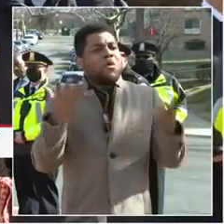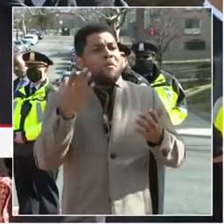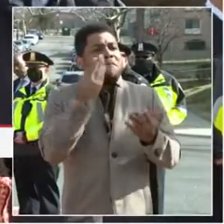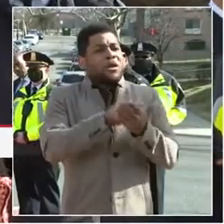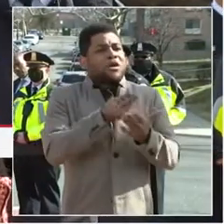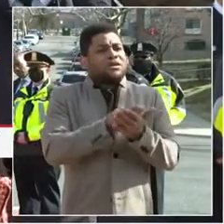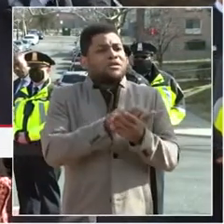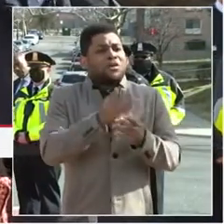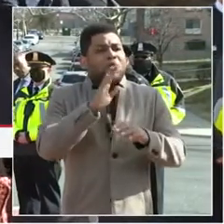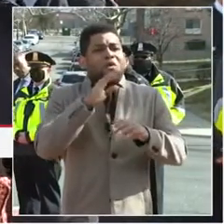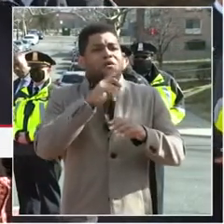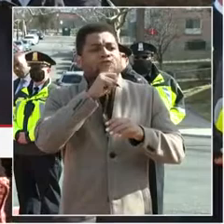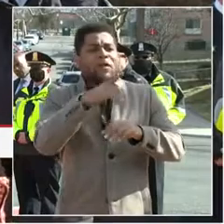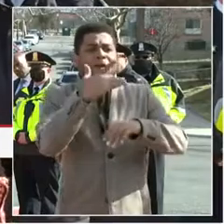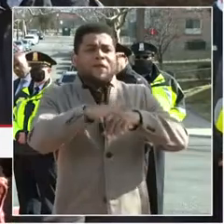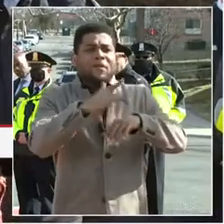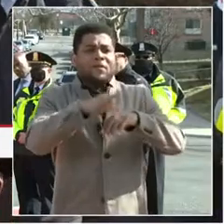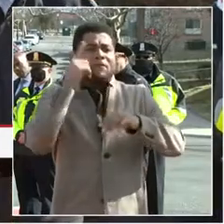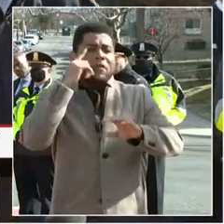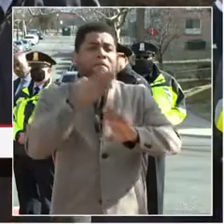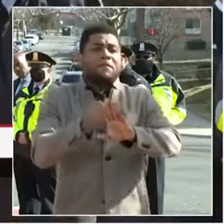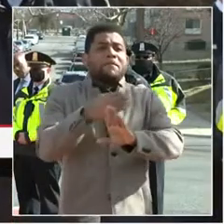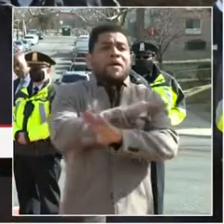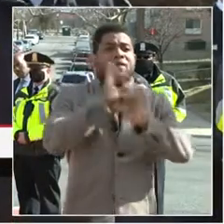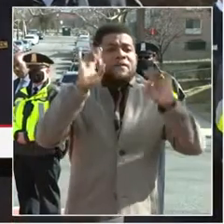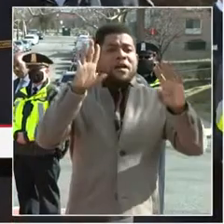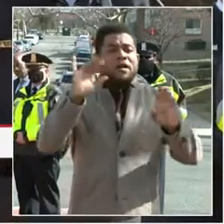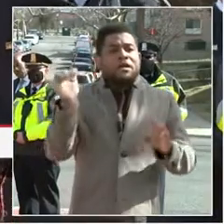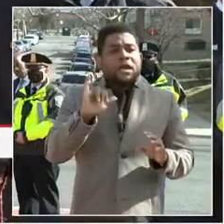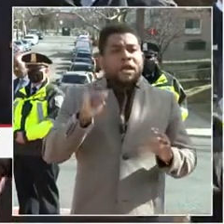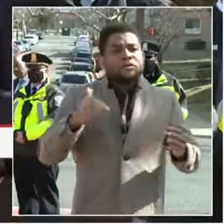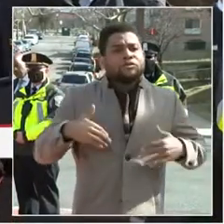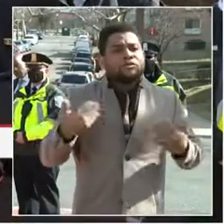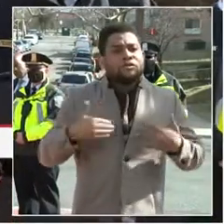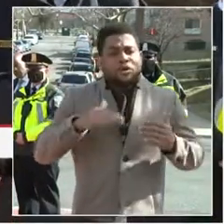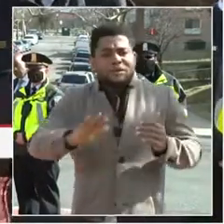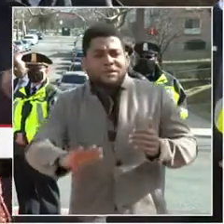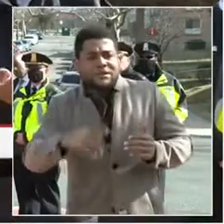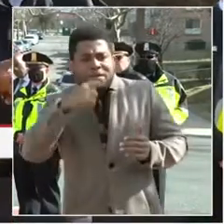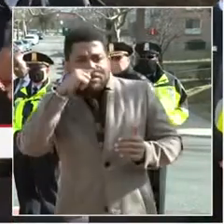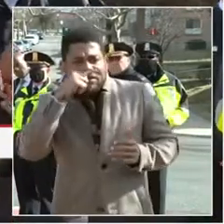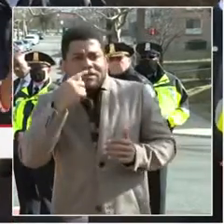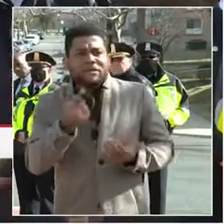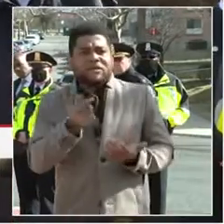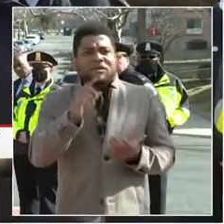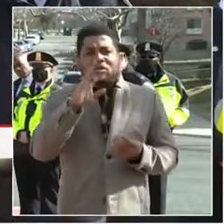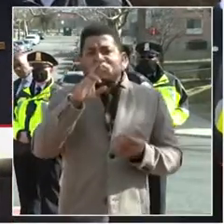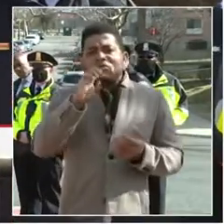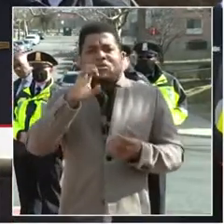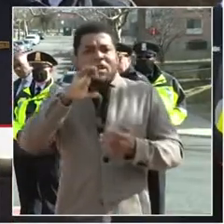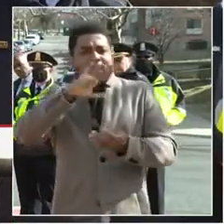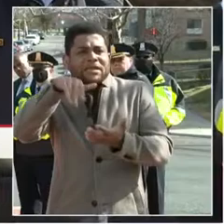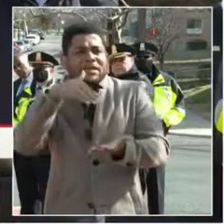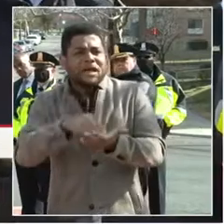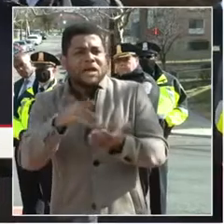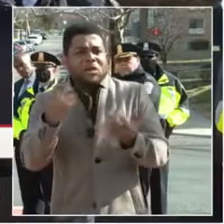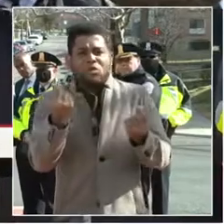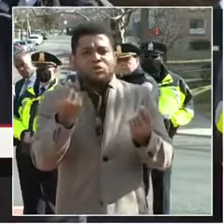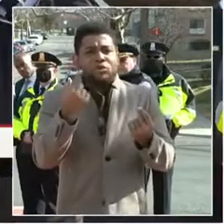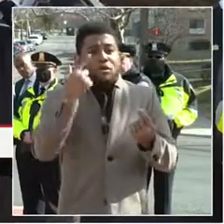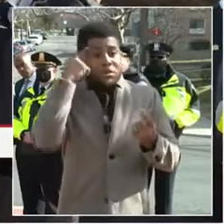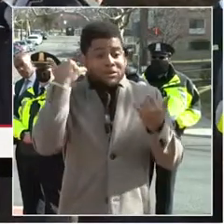prevention, like the youngins, like the kids, the recreation centers, to stop the violence before it happens? Because right now there's a lot of young kids making dumb